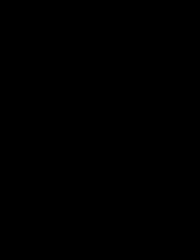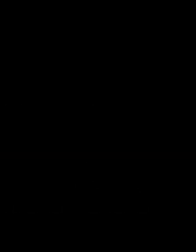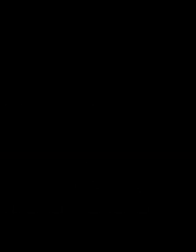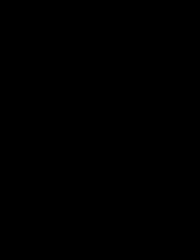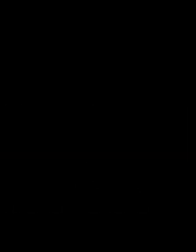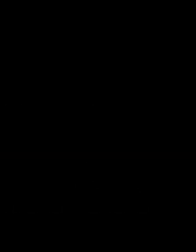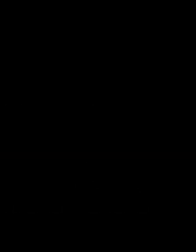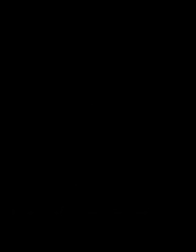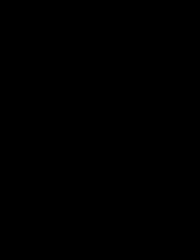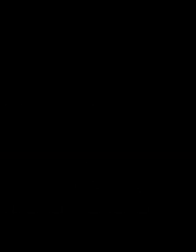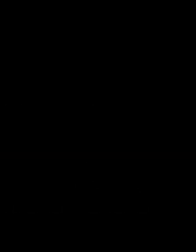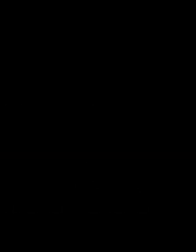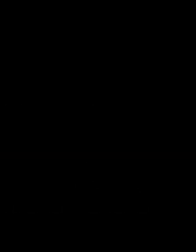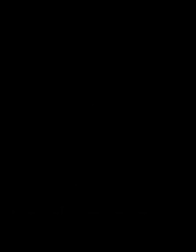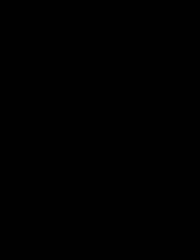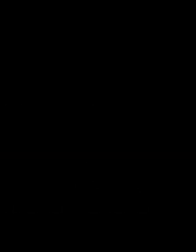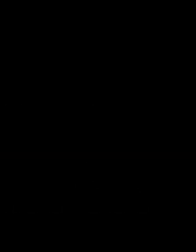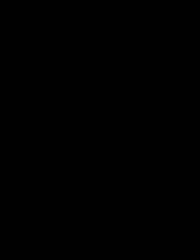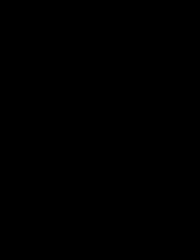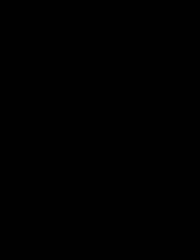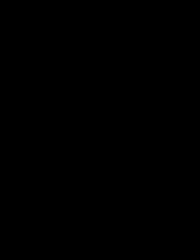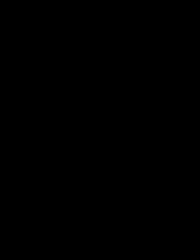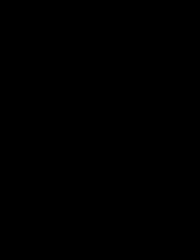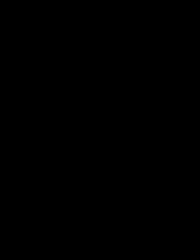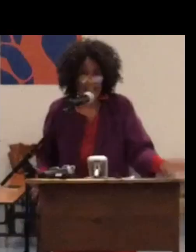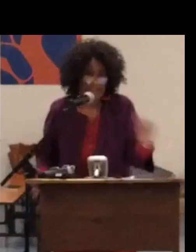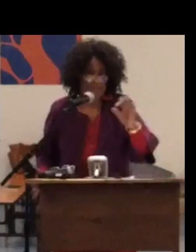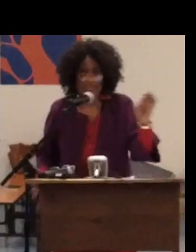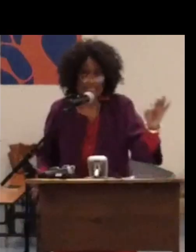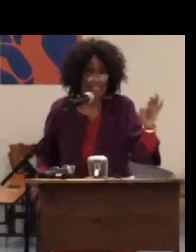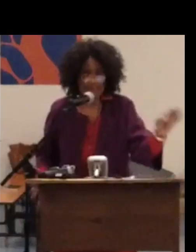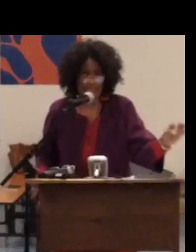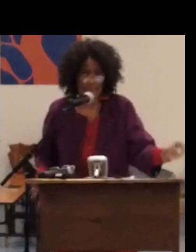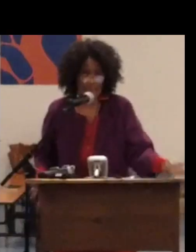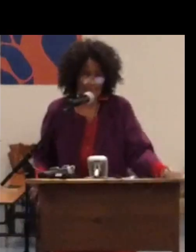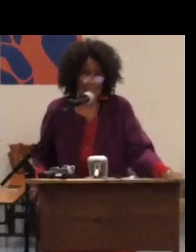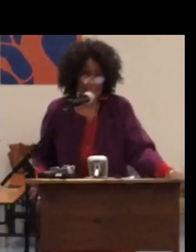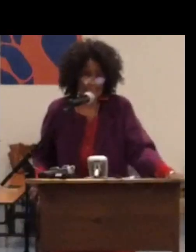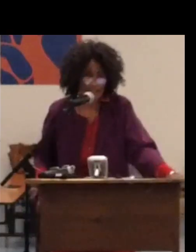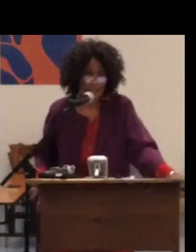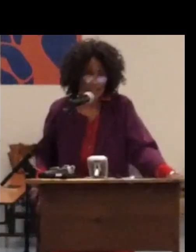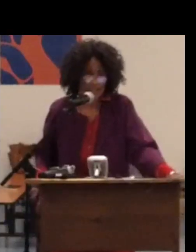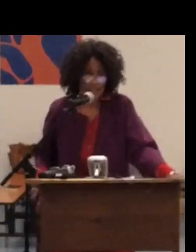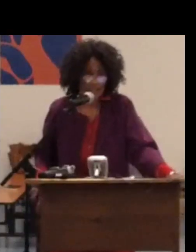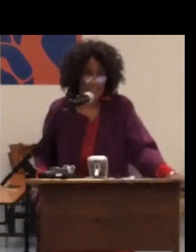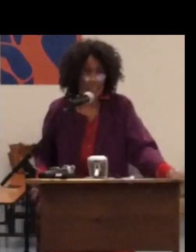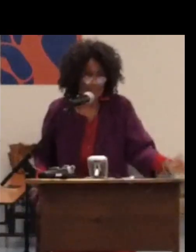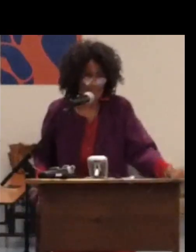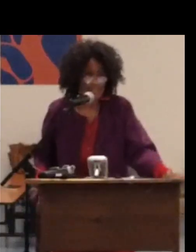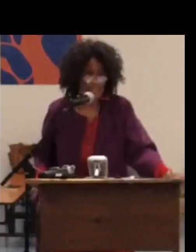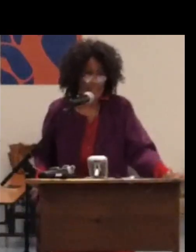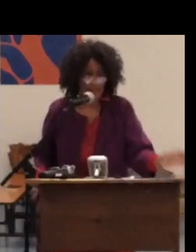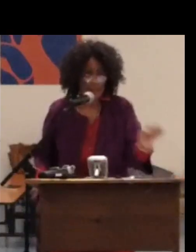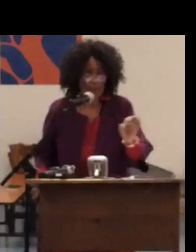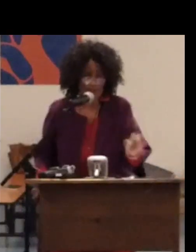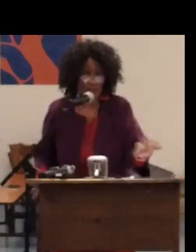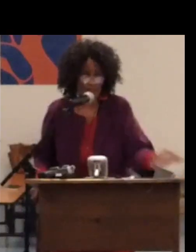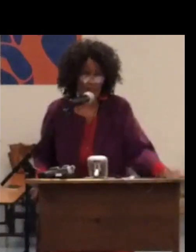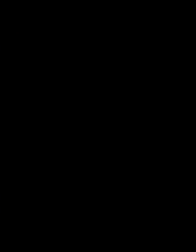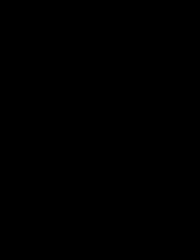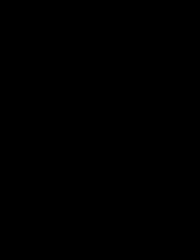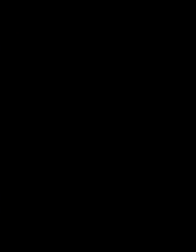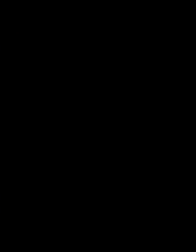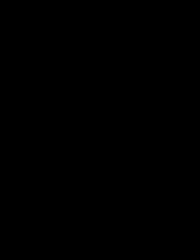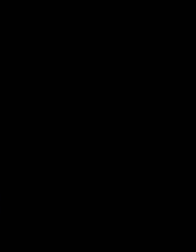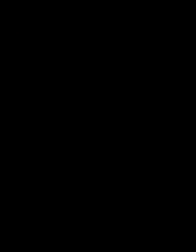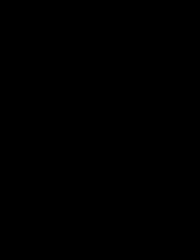The trains are a problem. Let's find a solution. Not a piecemeal plan. We need a plan that's going to work. The